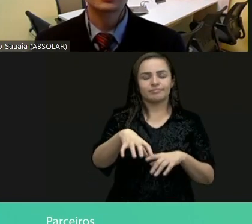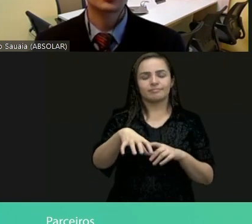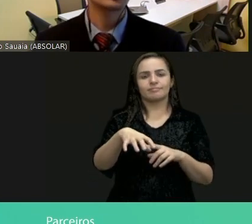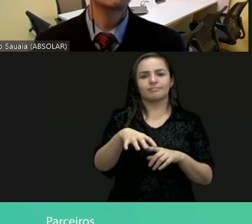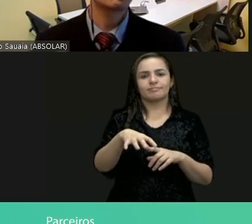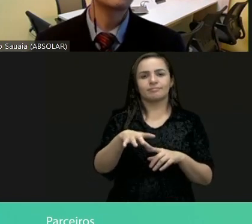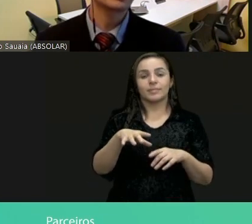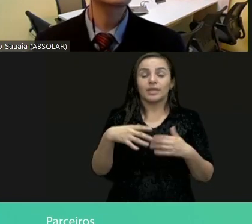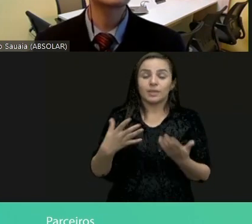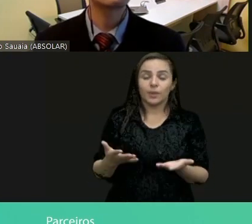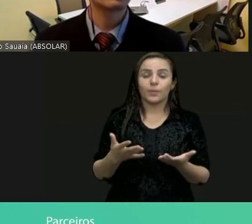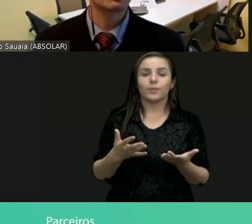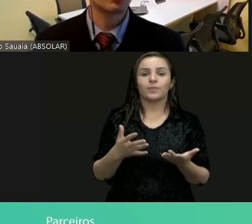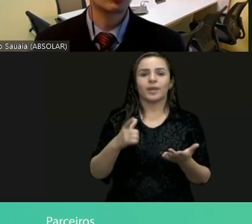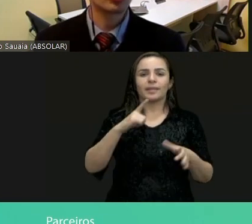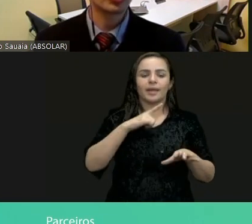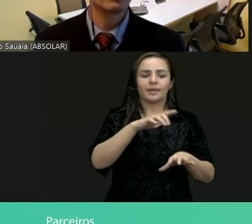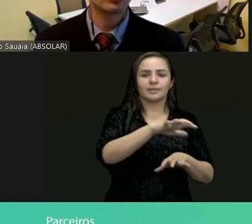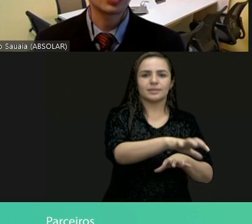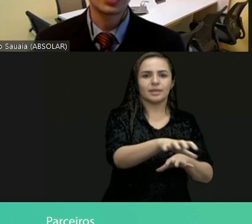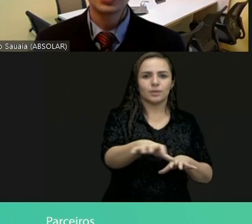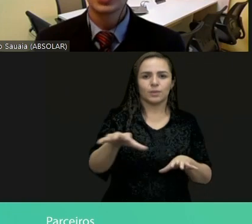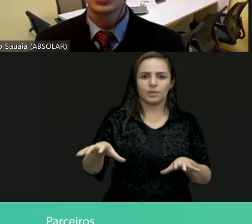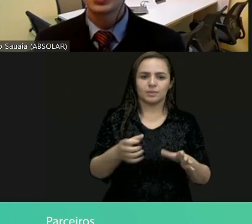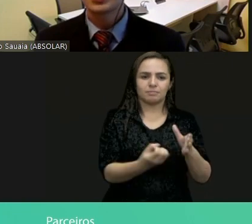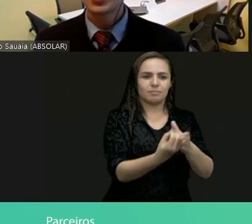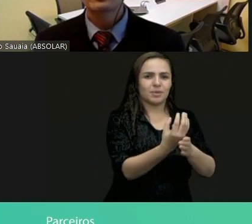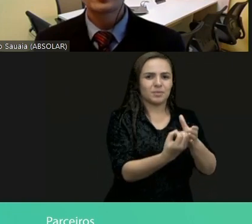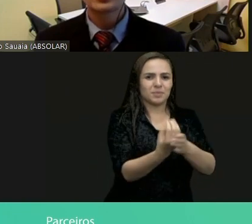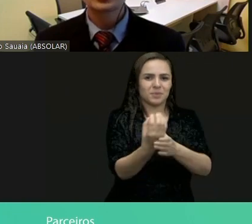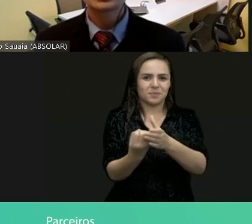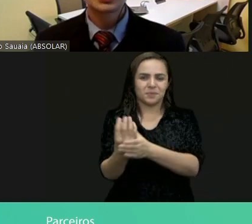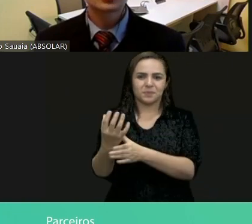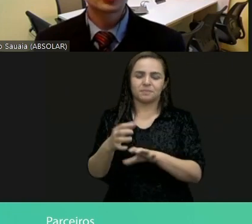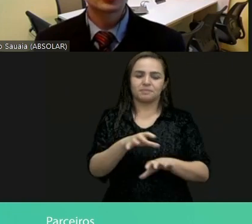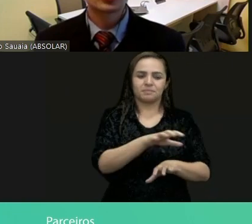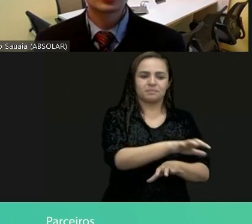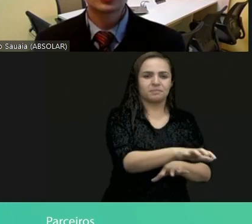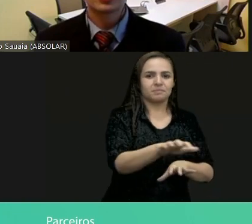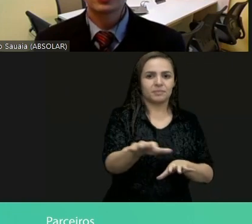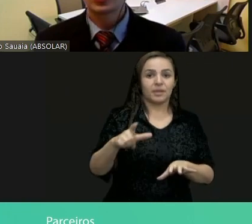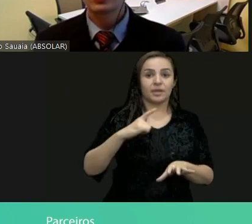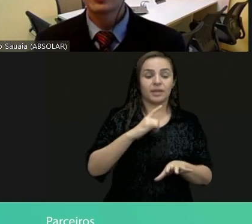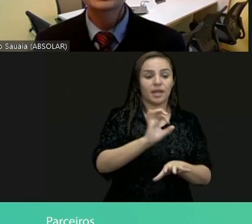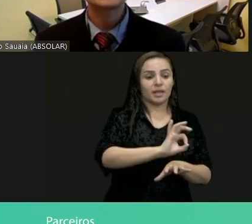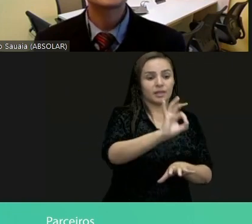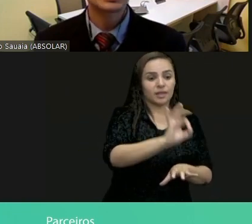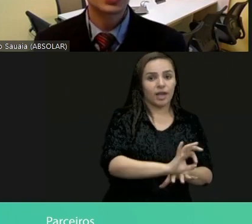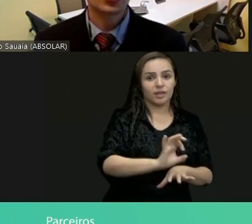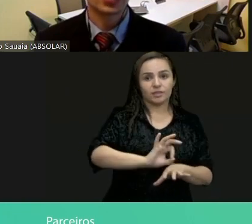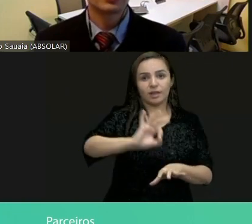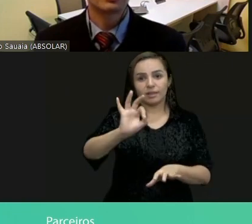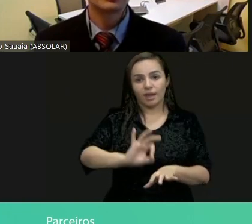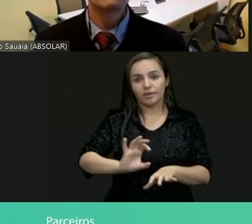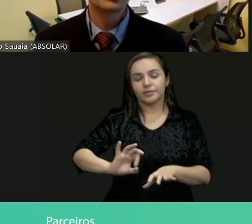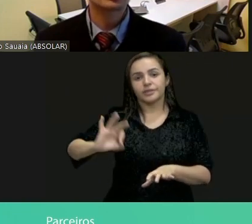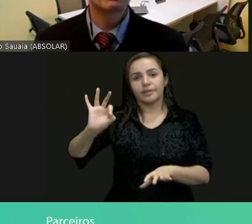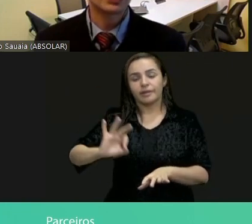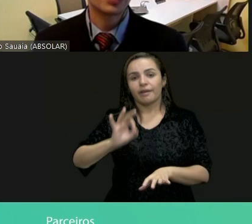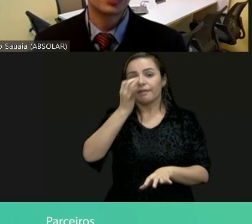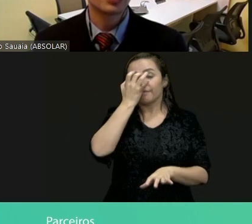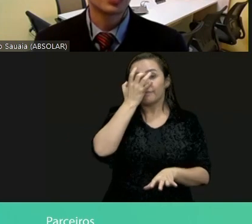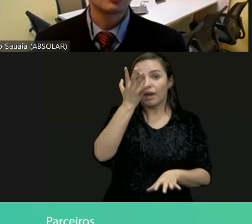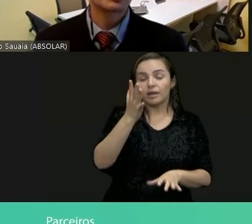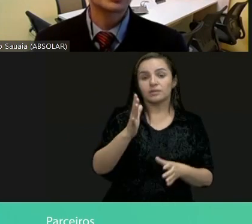nesse sentido, diferentes setores produtivos têm diferentes taxas de facilidade, rates